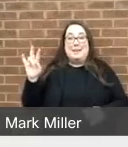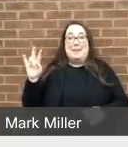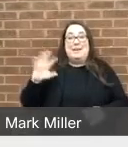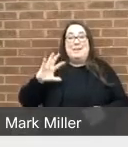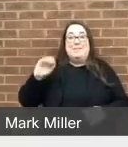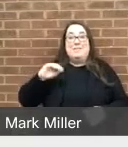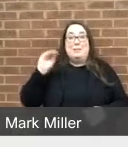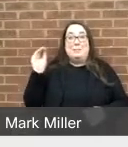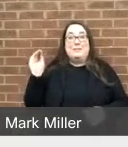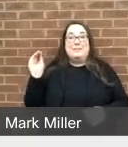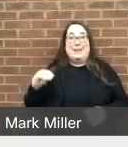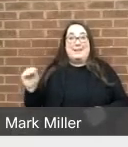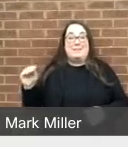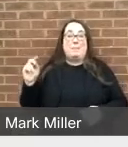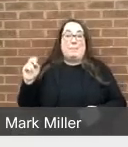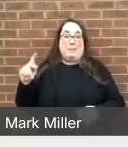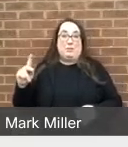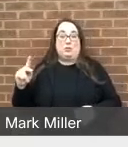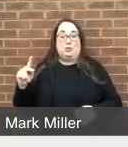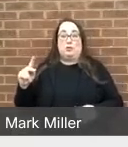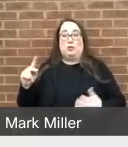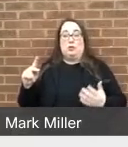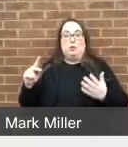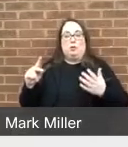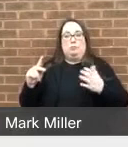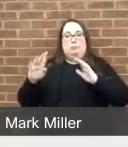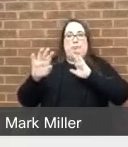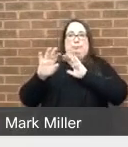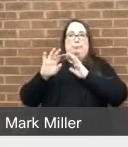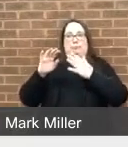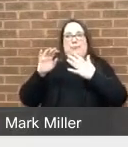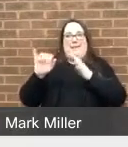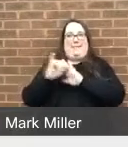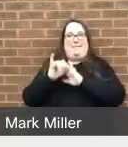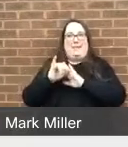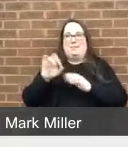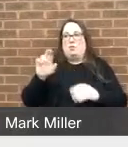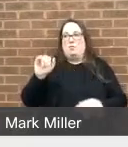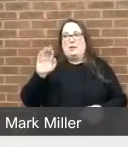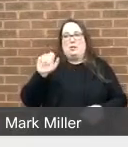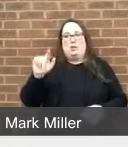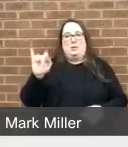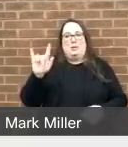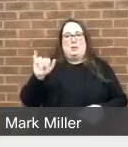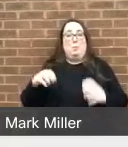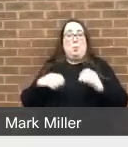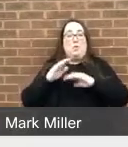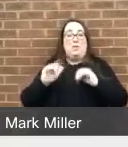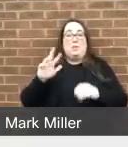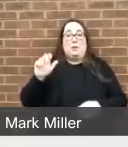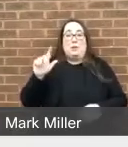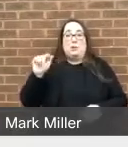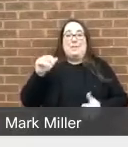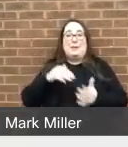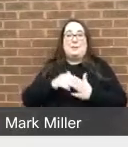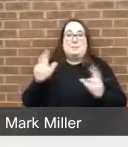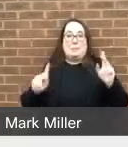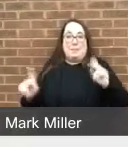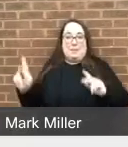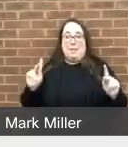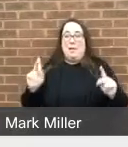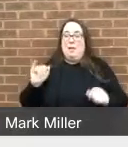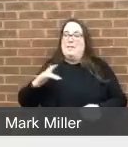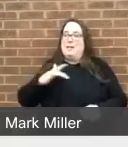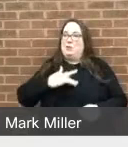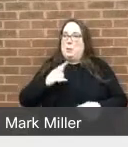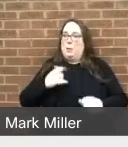County's population identified as a racial minority. That's more than 320,000 people. This trend is